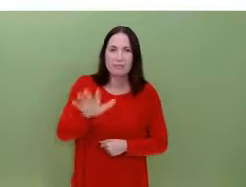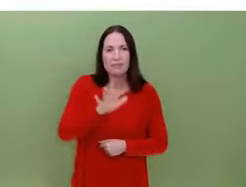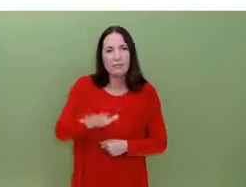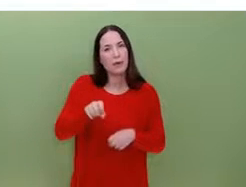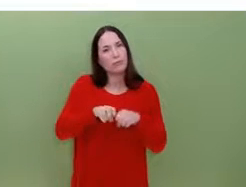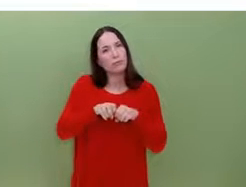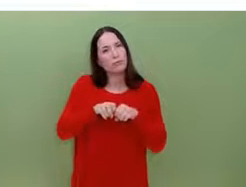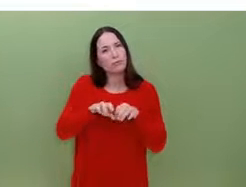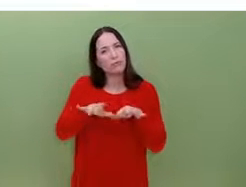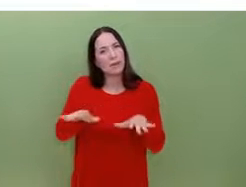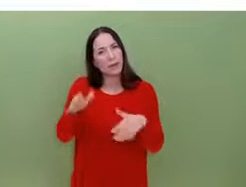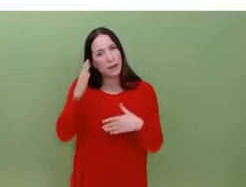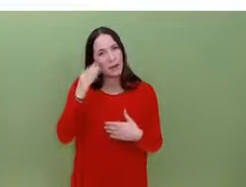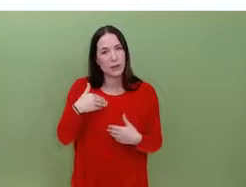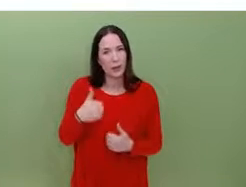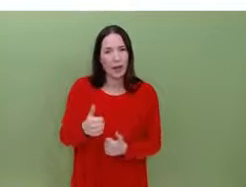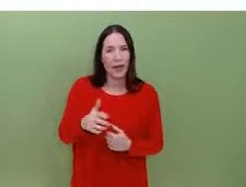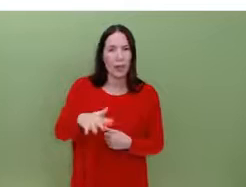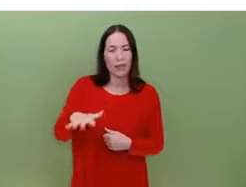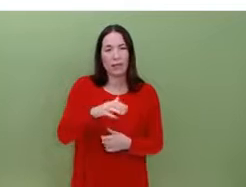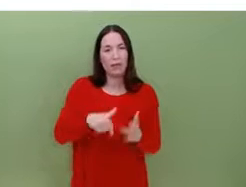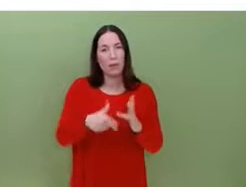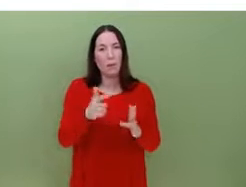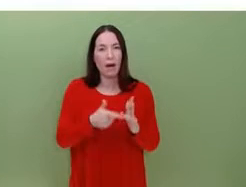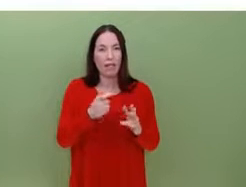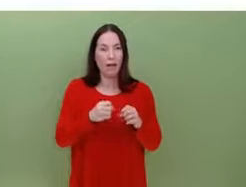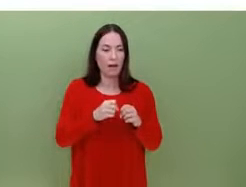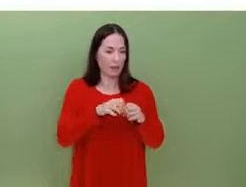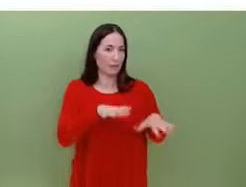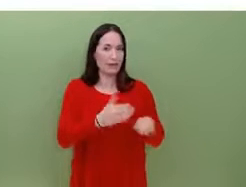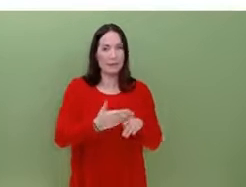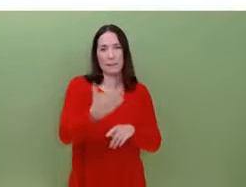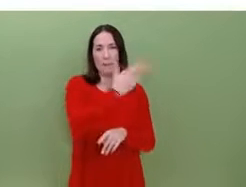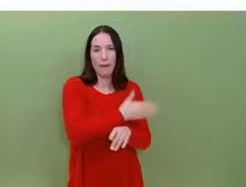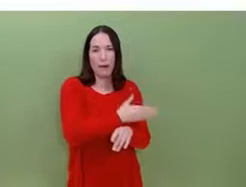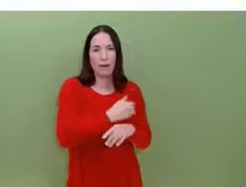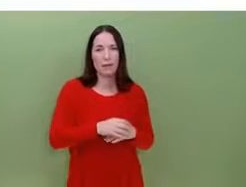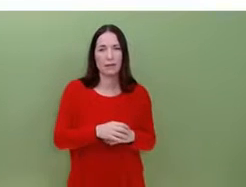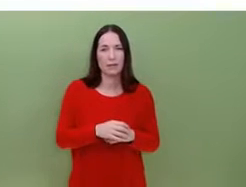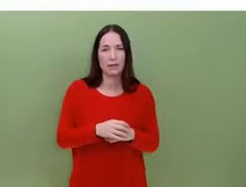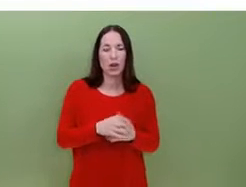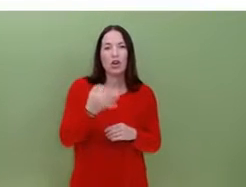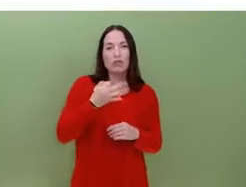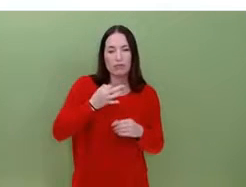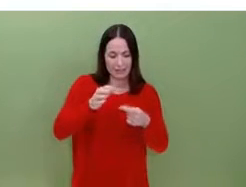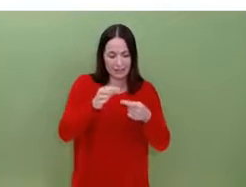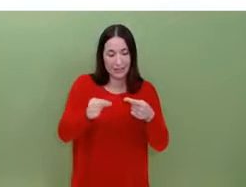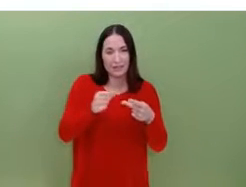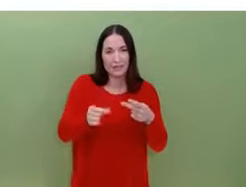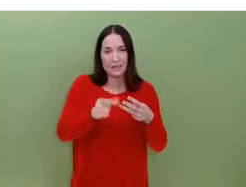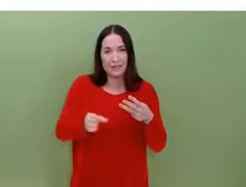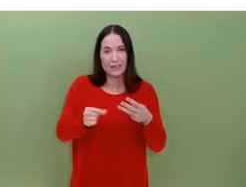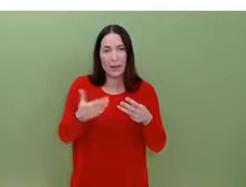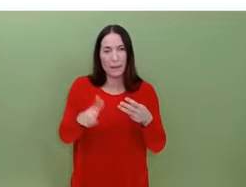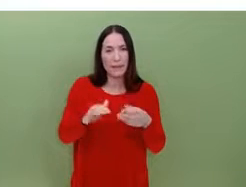from other pandemics and other risk factors that we